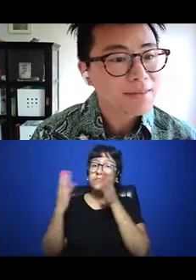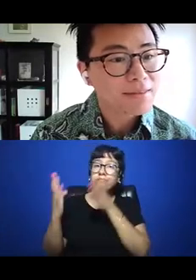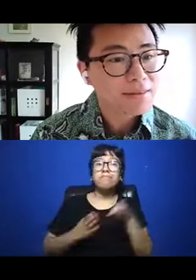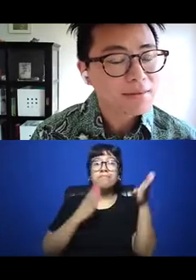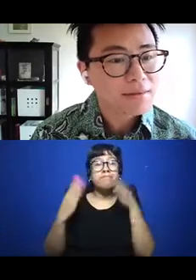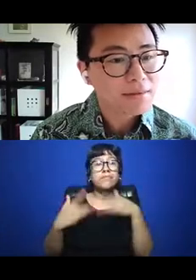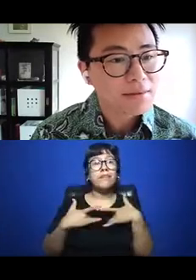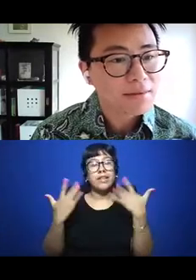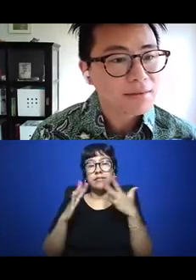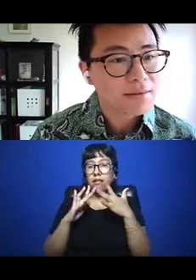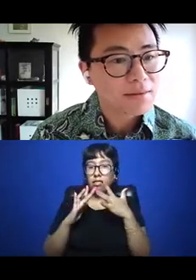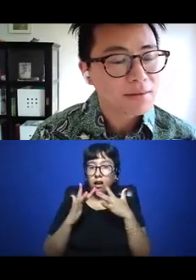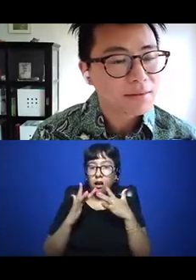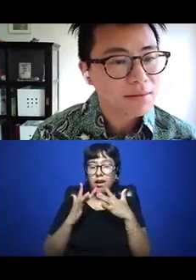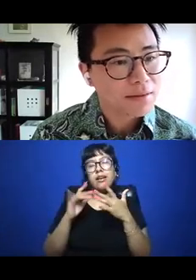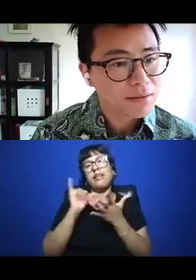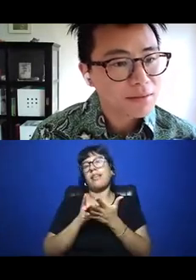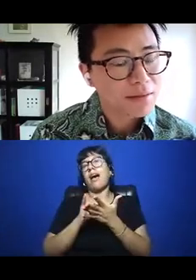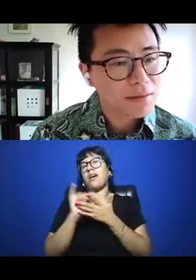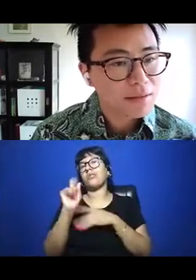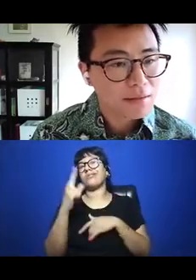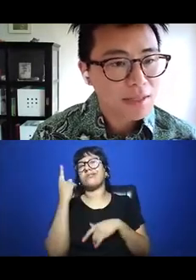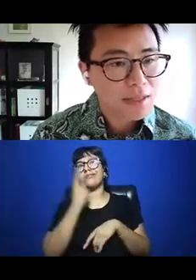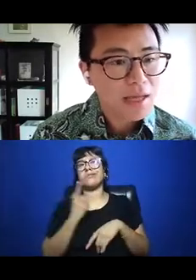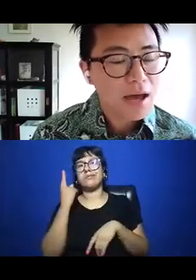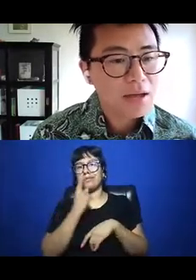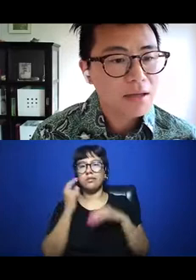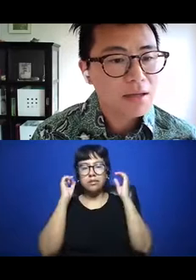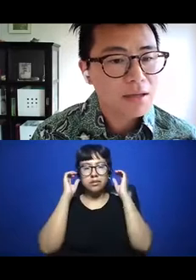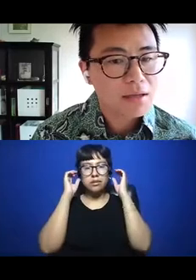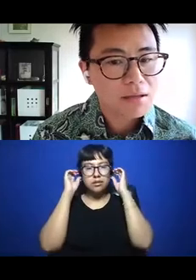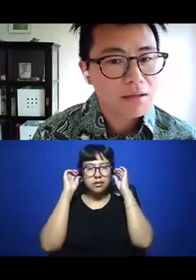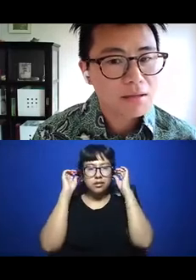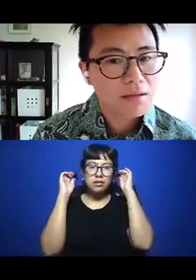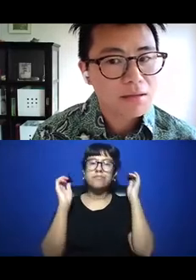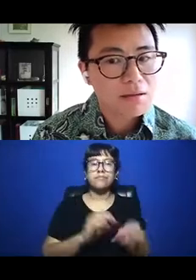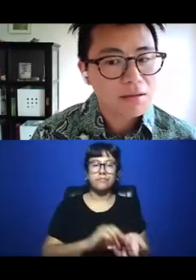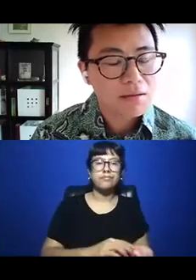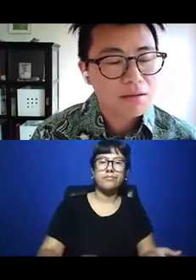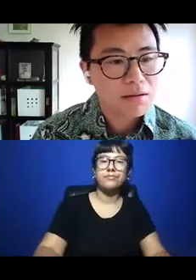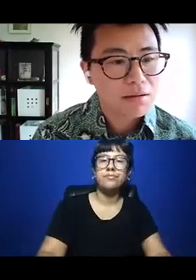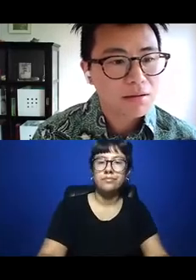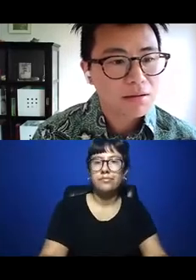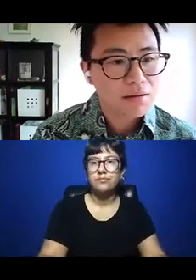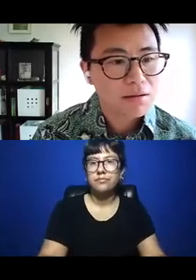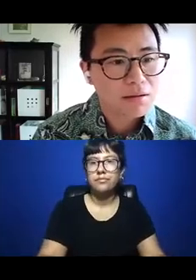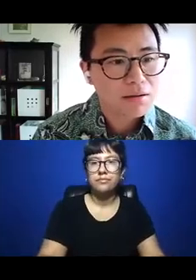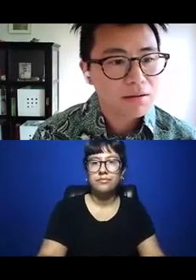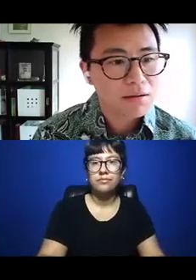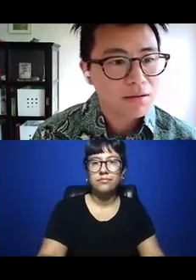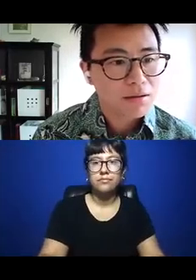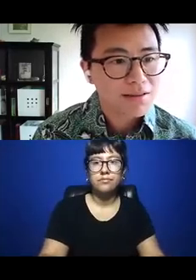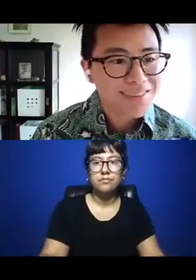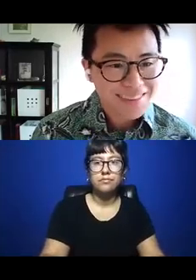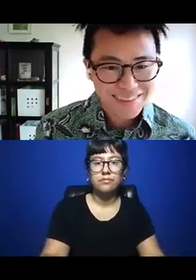so that question always comes up. Yeah. Oh, I'm a very low volume,